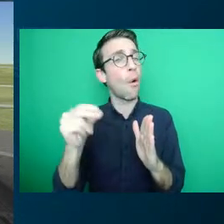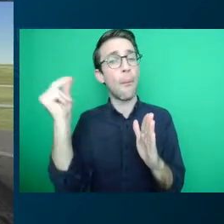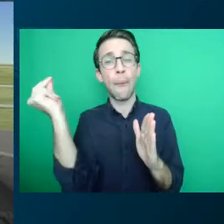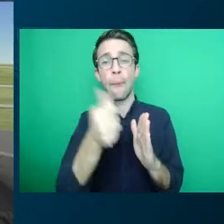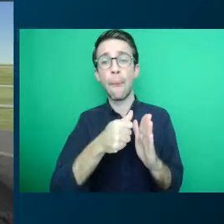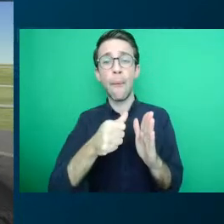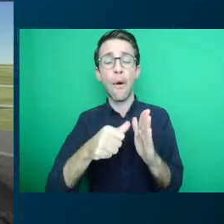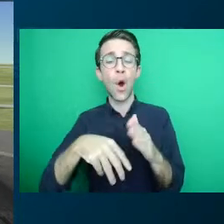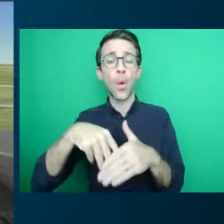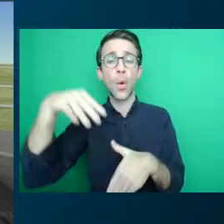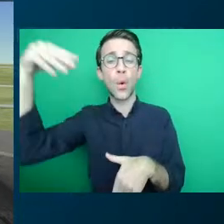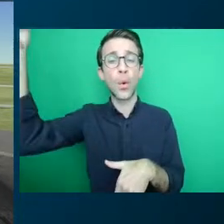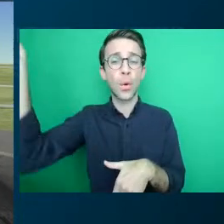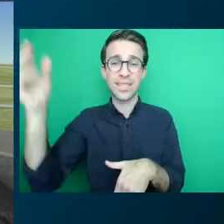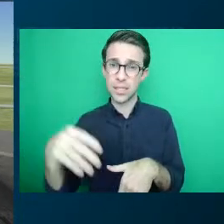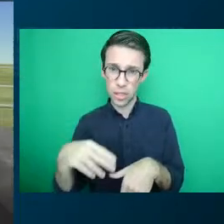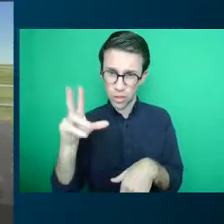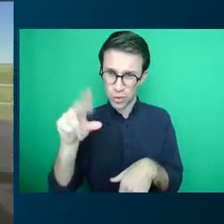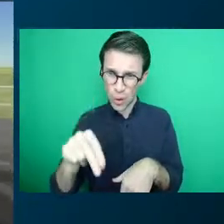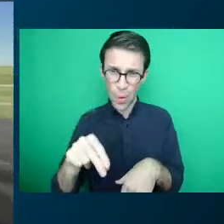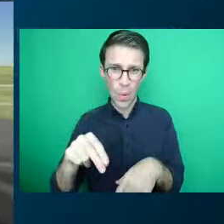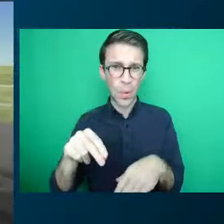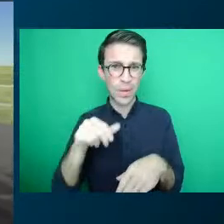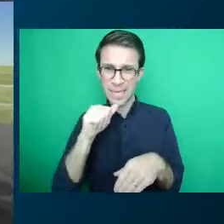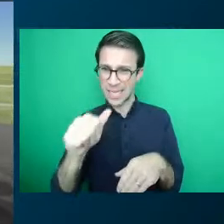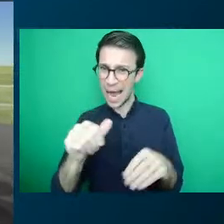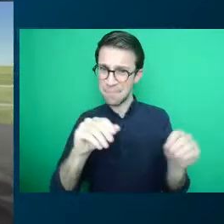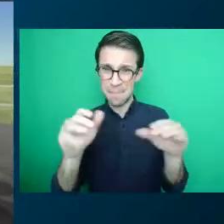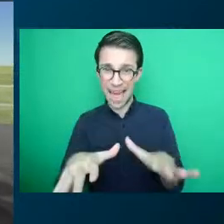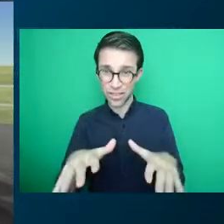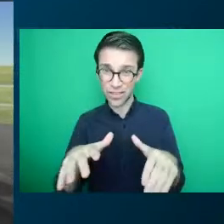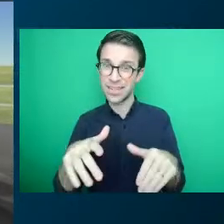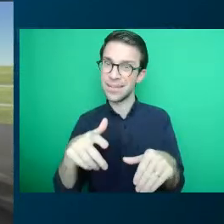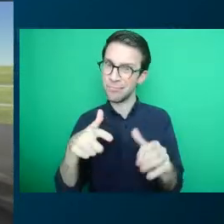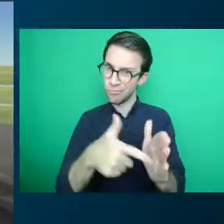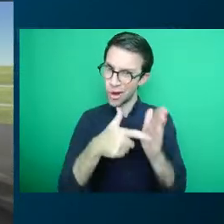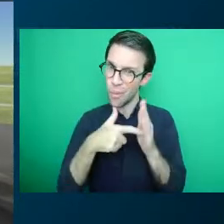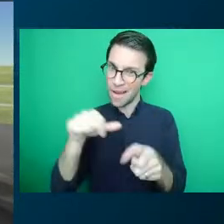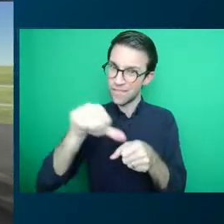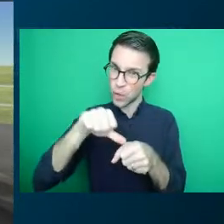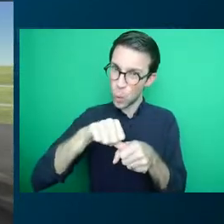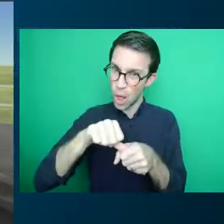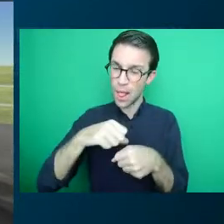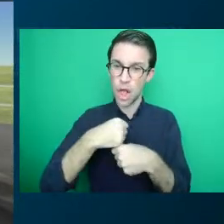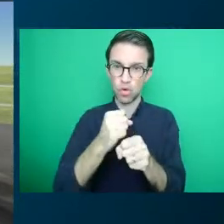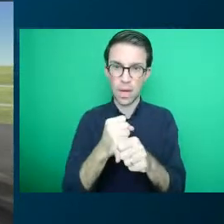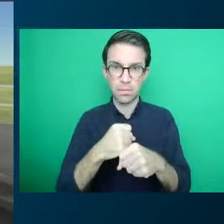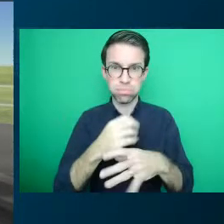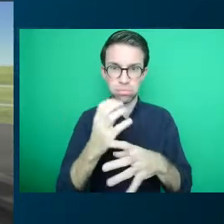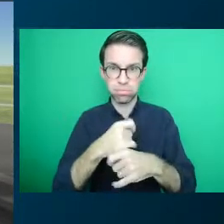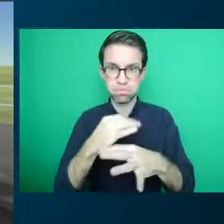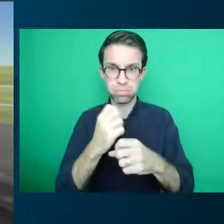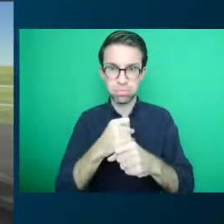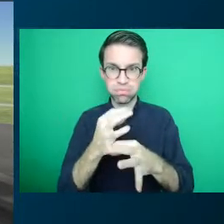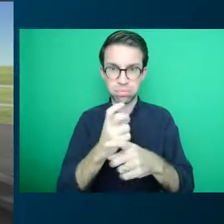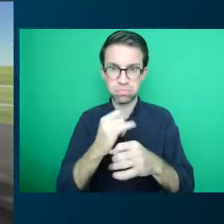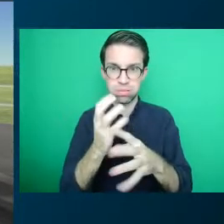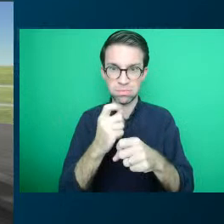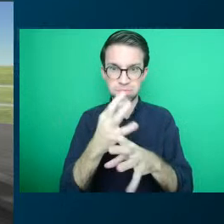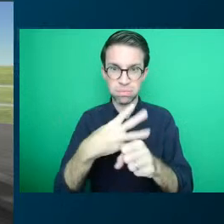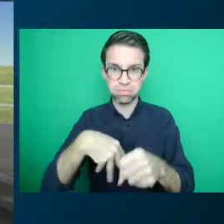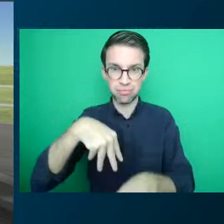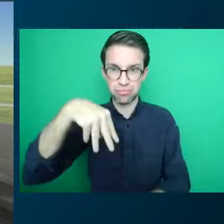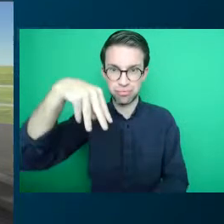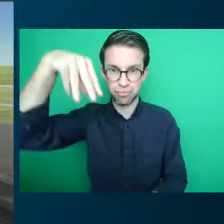physics to go into space. The rocket engine will actually use fuel and create an explosion inside the combustion chamber and throw that fuel out the back